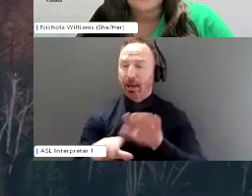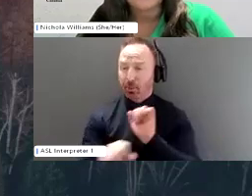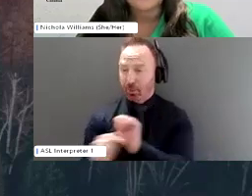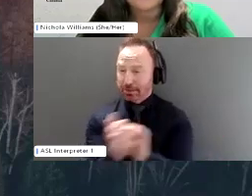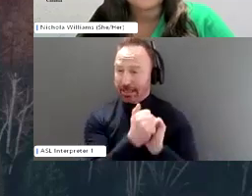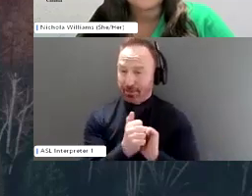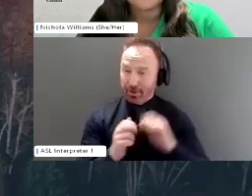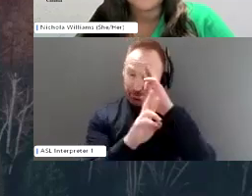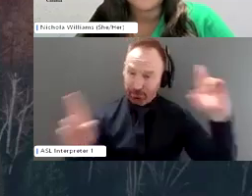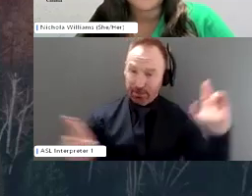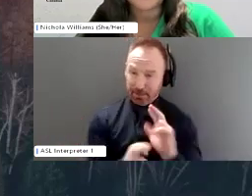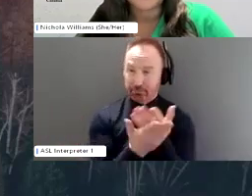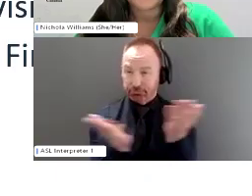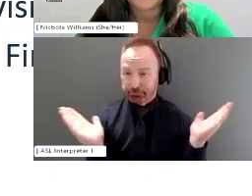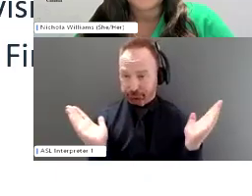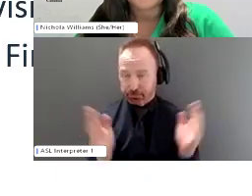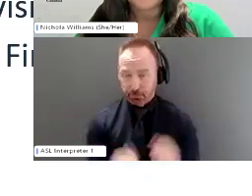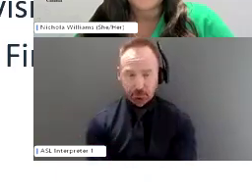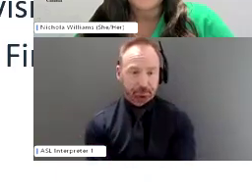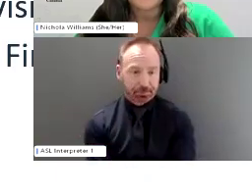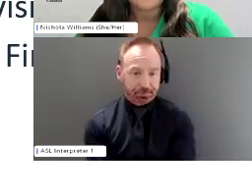its inhabitants.